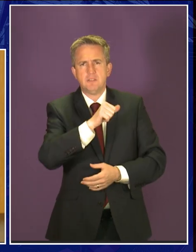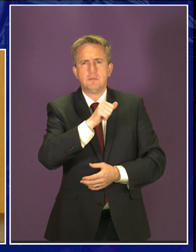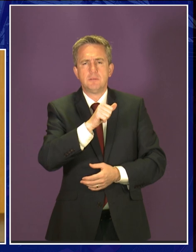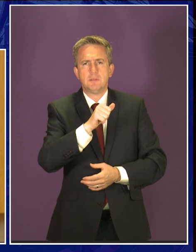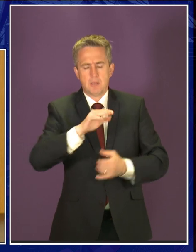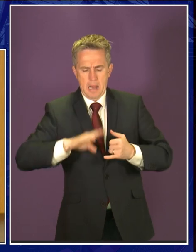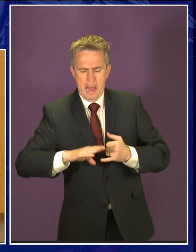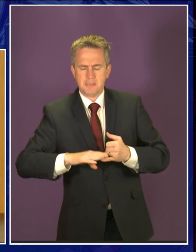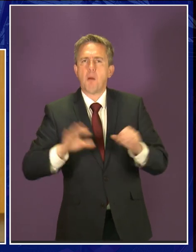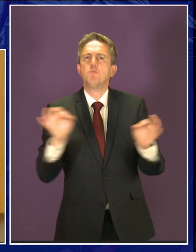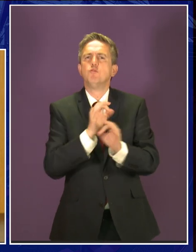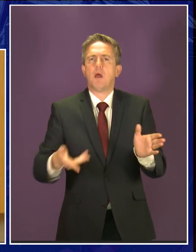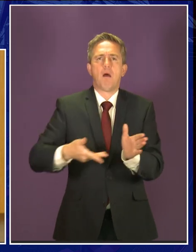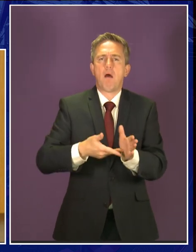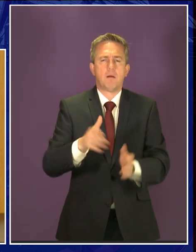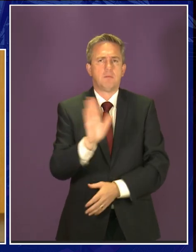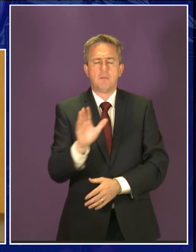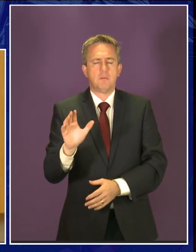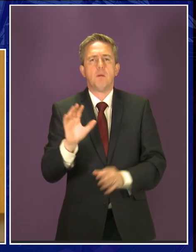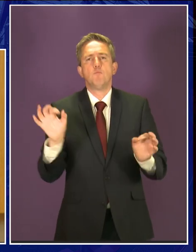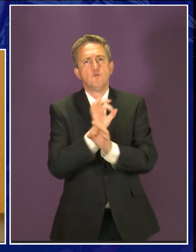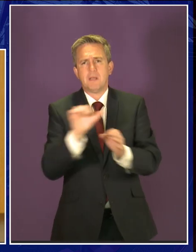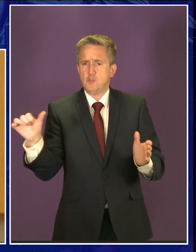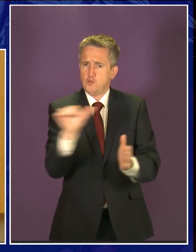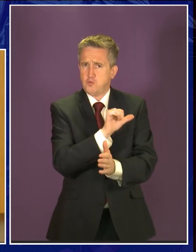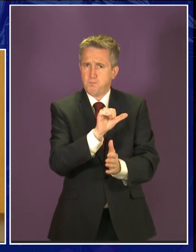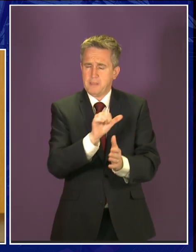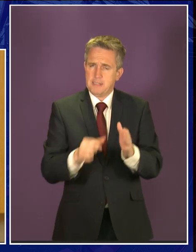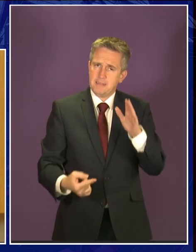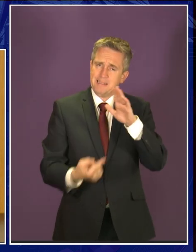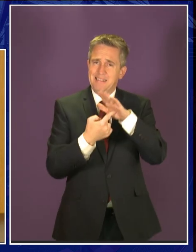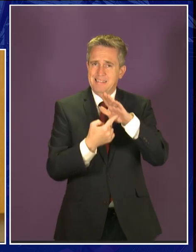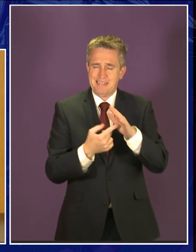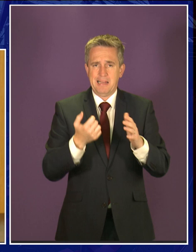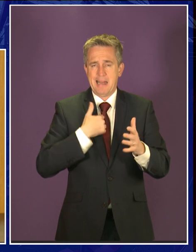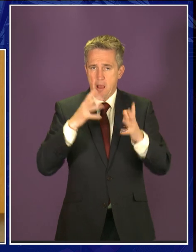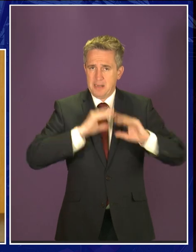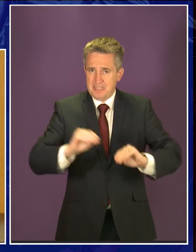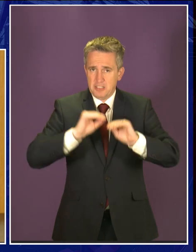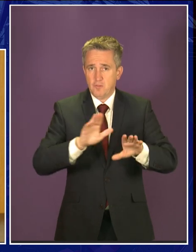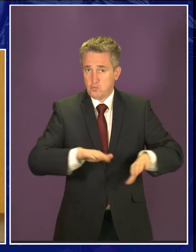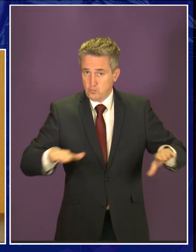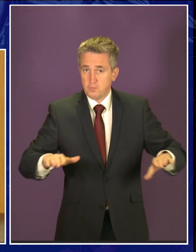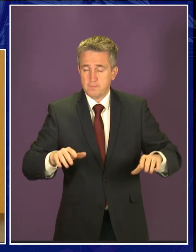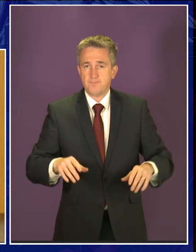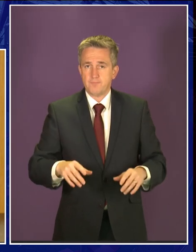and on maturation of the brain. However, I believe that neuroscience research in this area has greatly developed, and benefits